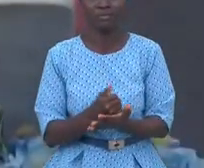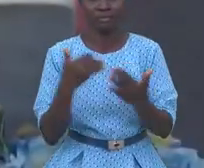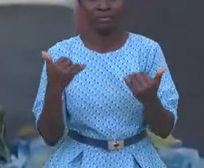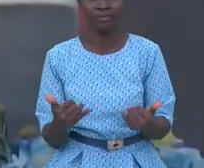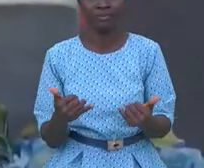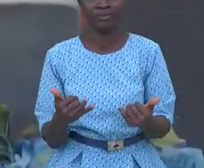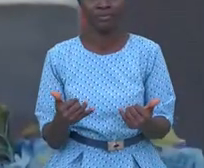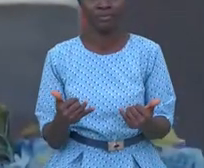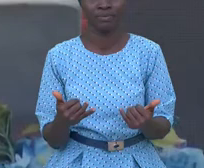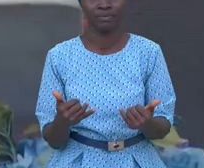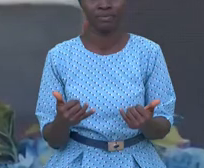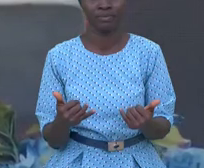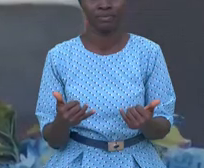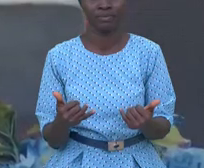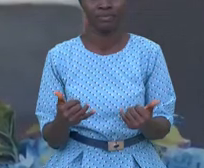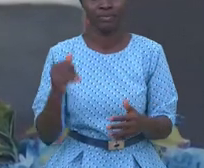to